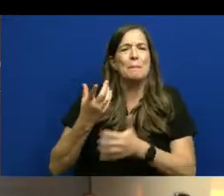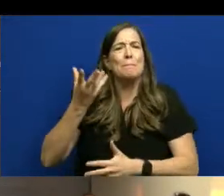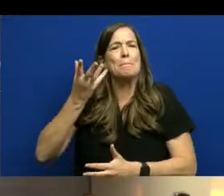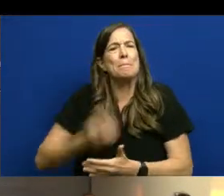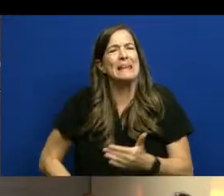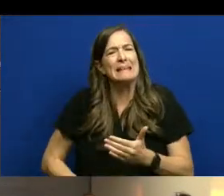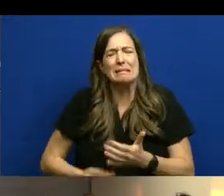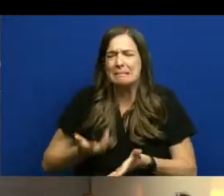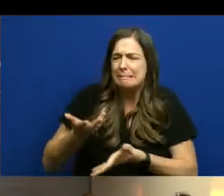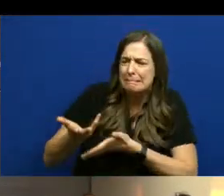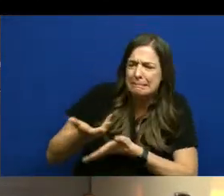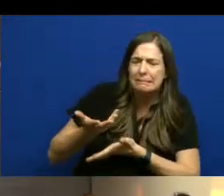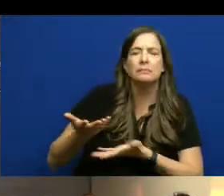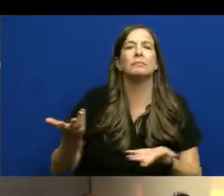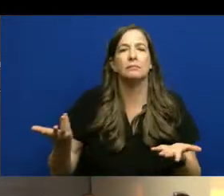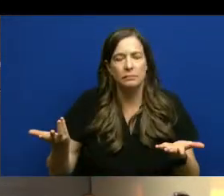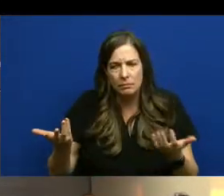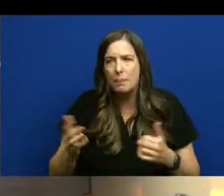And